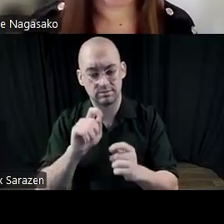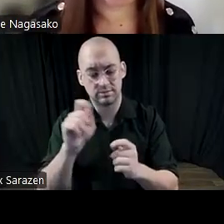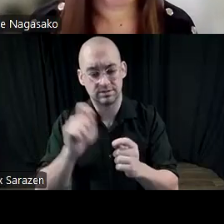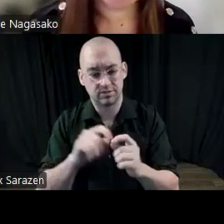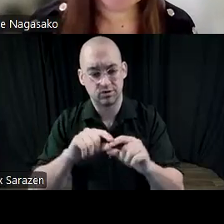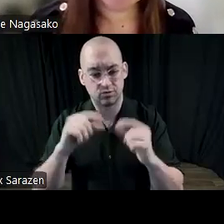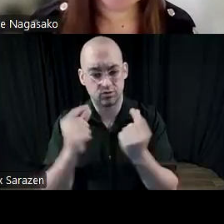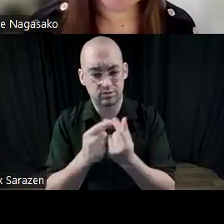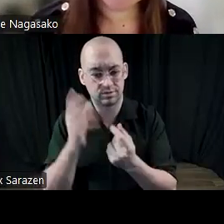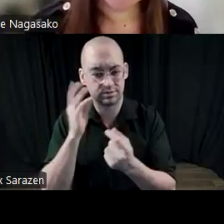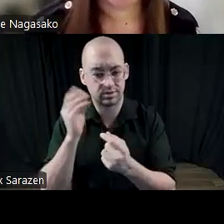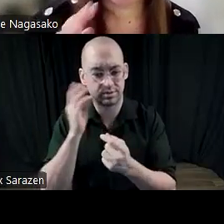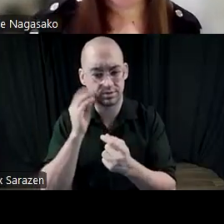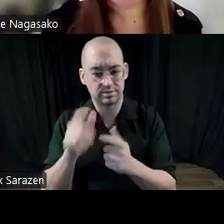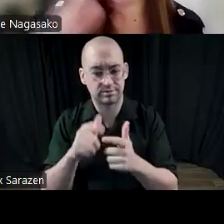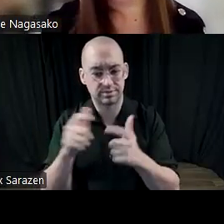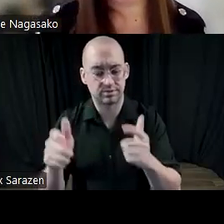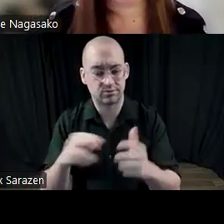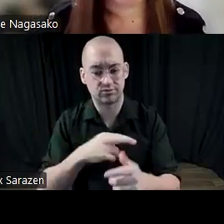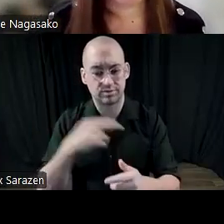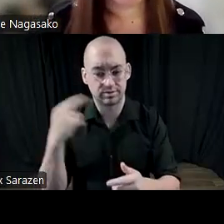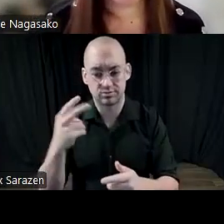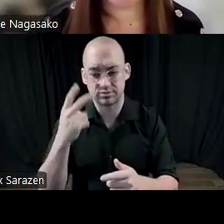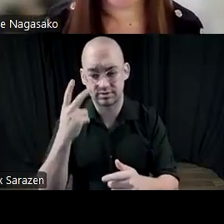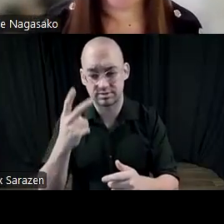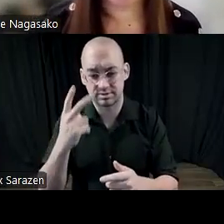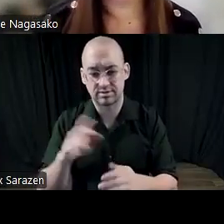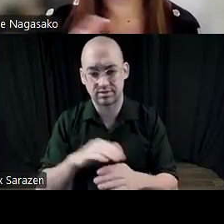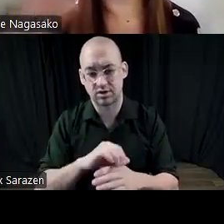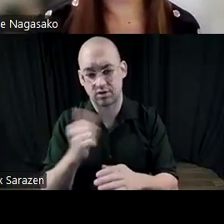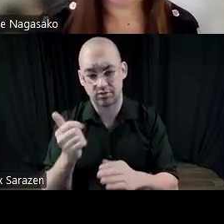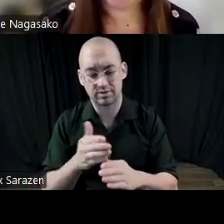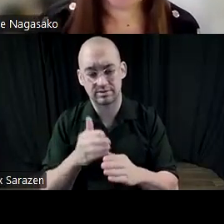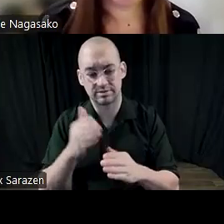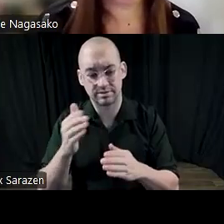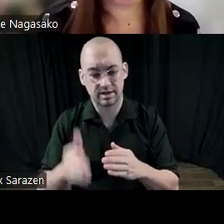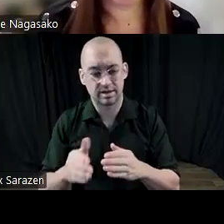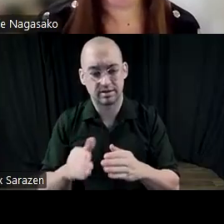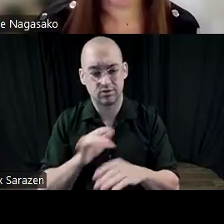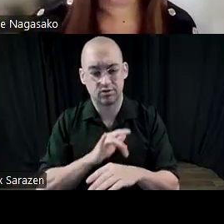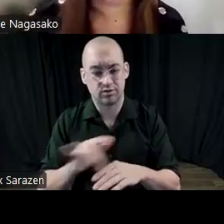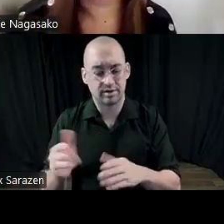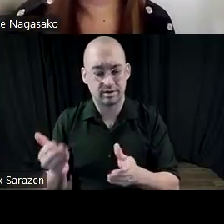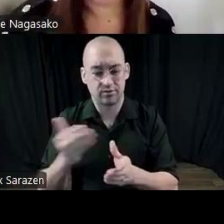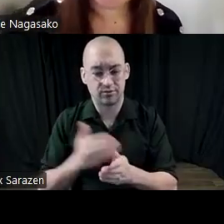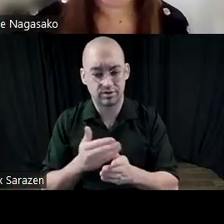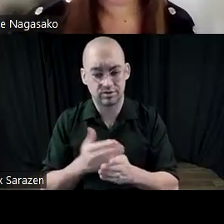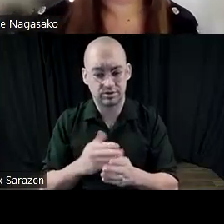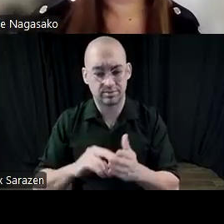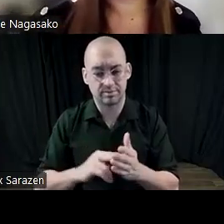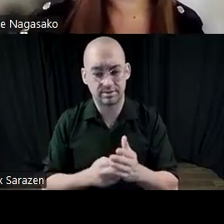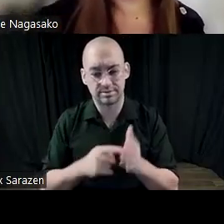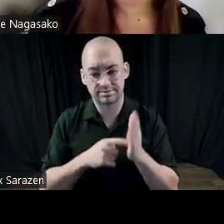are experiencing greater risk. And then you can see at the other end of the arc, there's early intervention, which might mean sort of